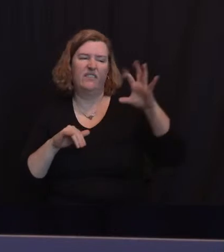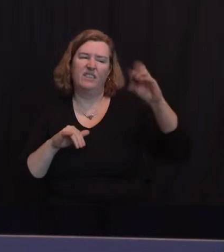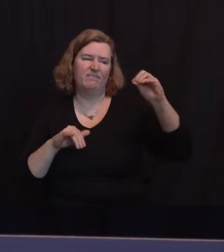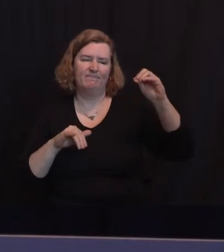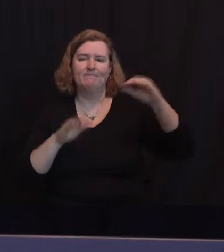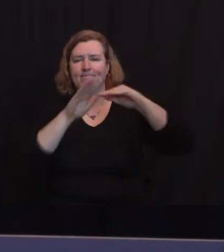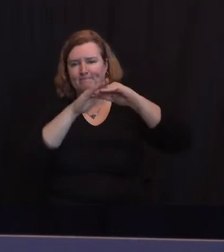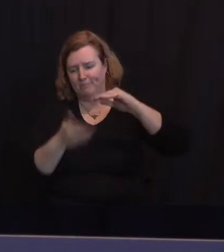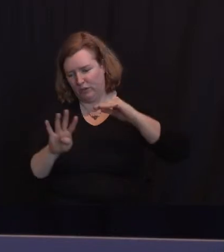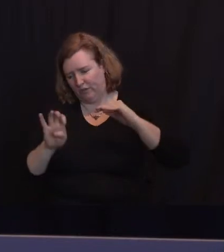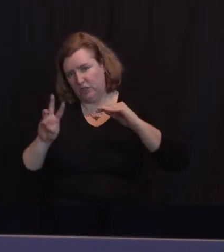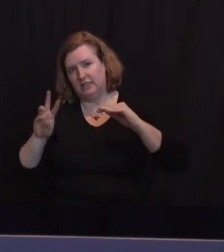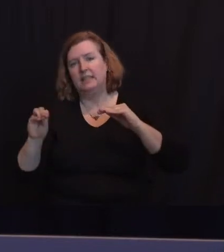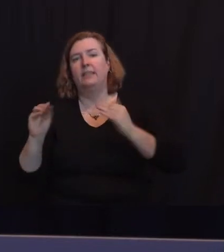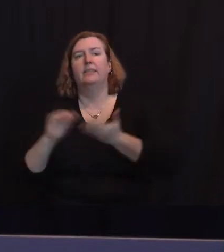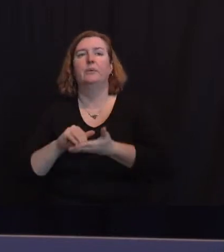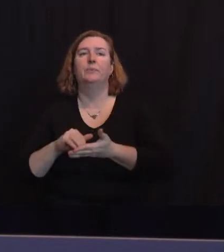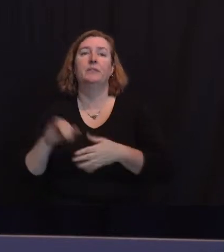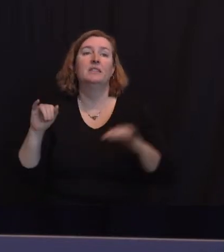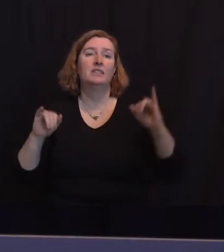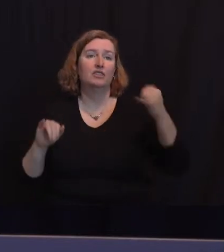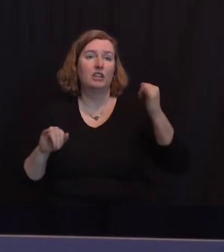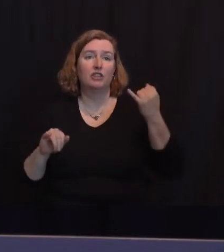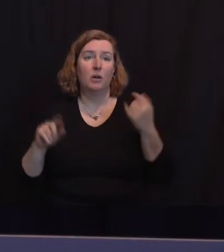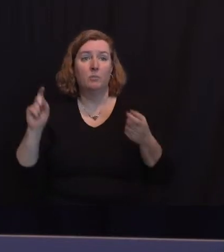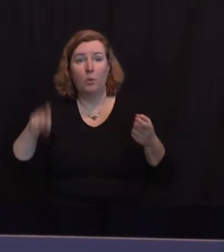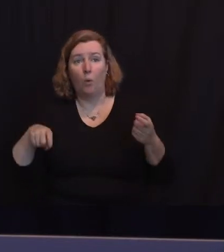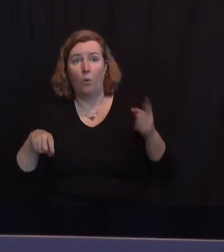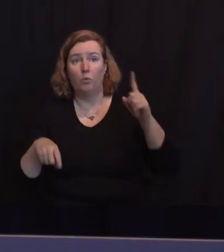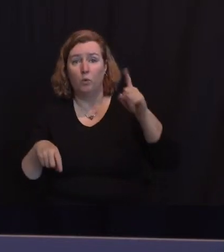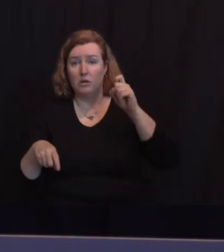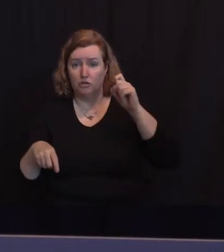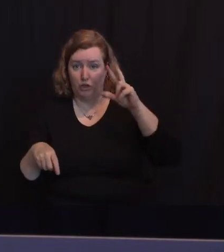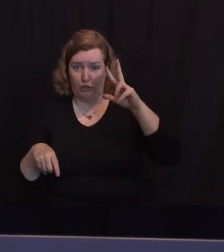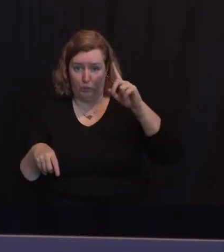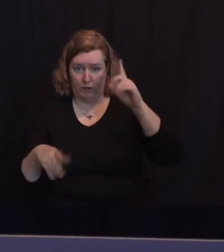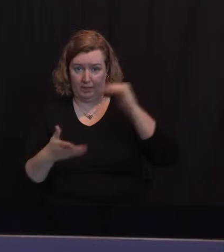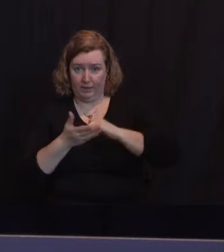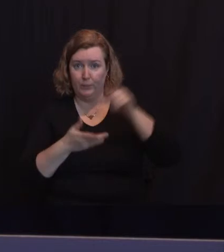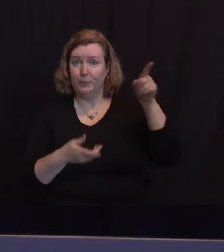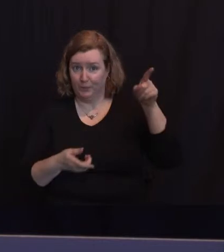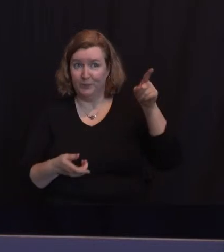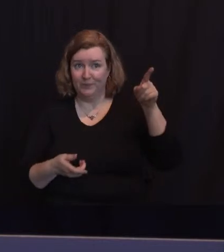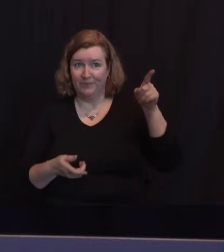J&J drops from 131,000 doses this week to